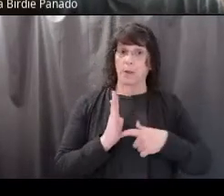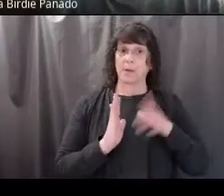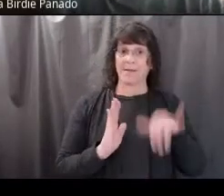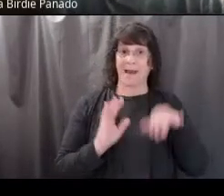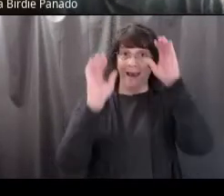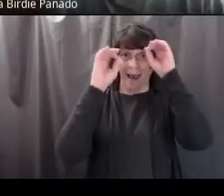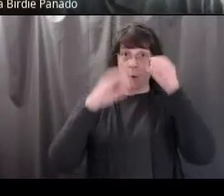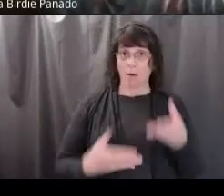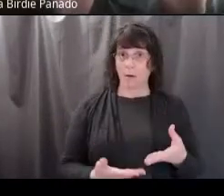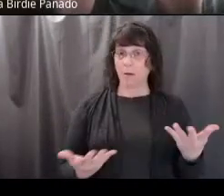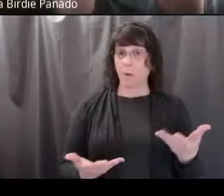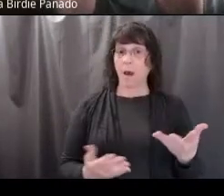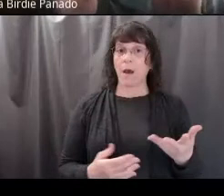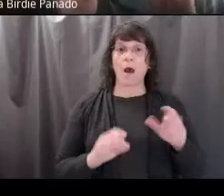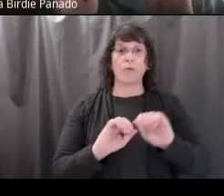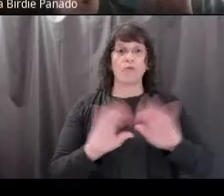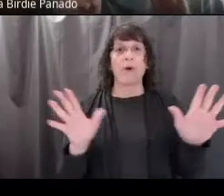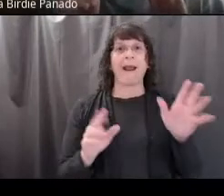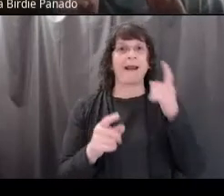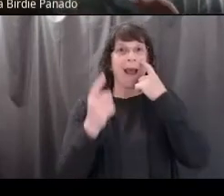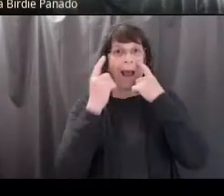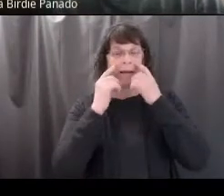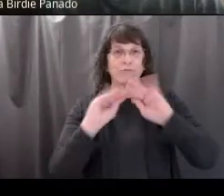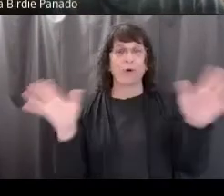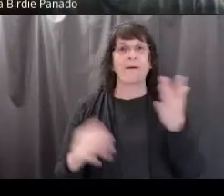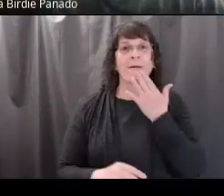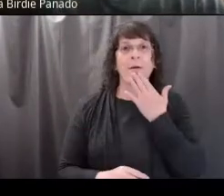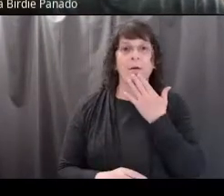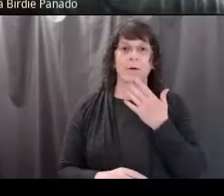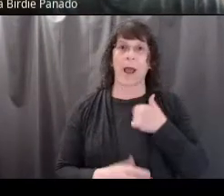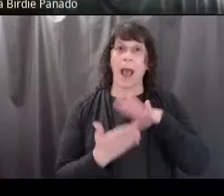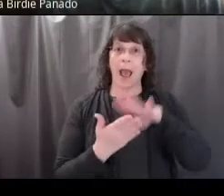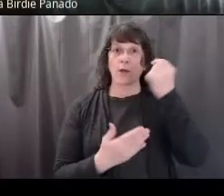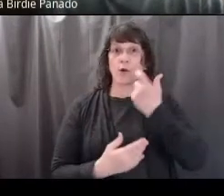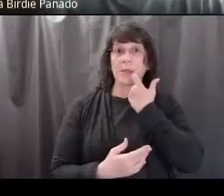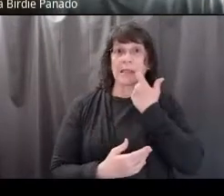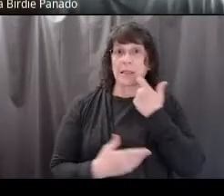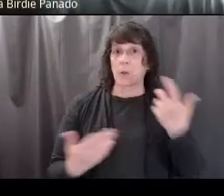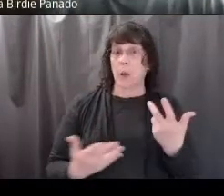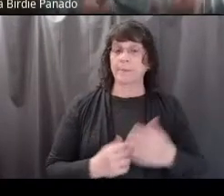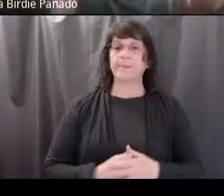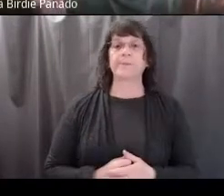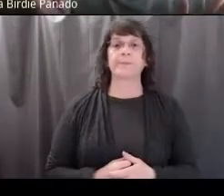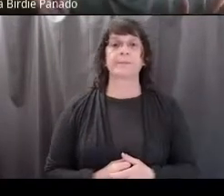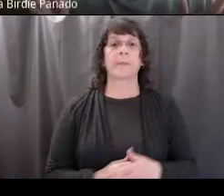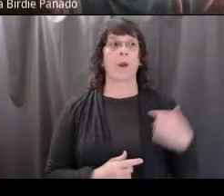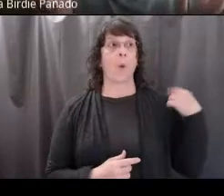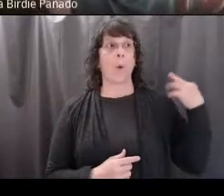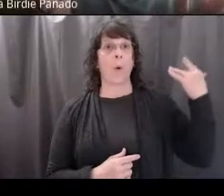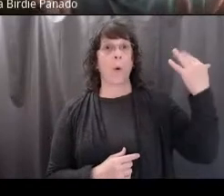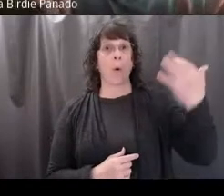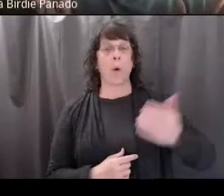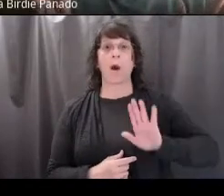owl is its bright colored eyes. And something that I learned recently is that over time they